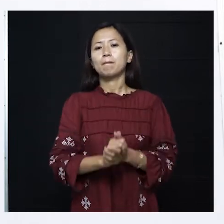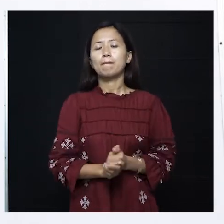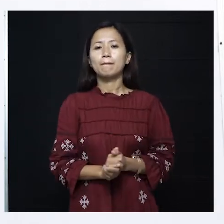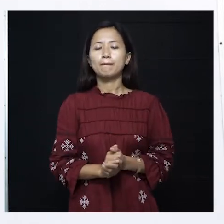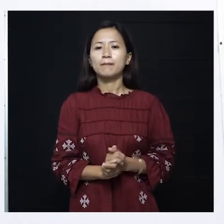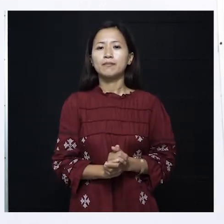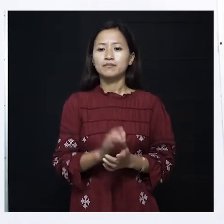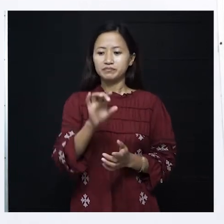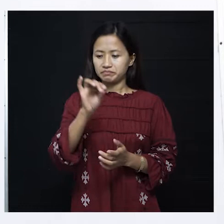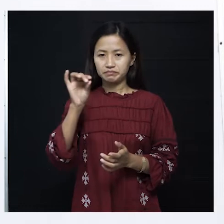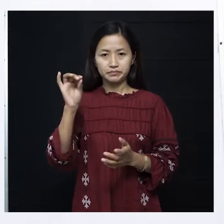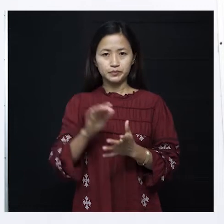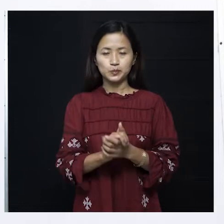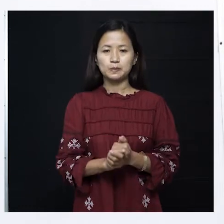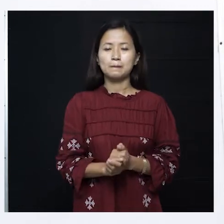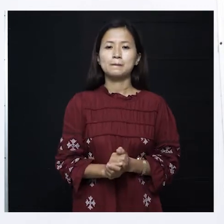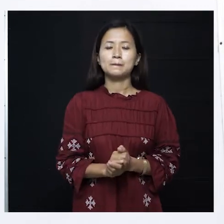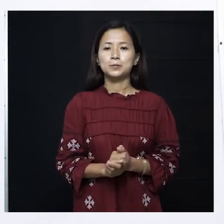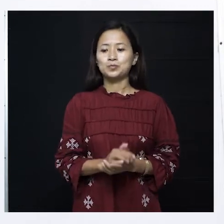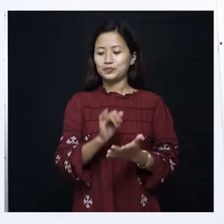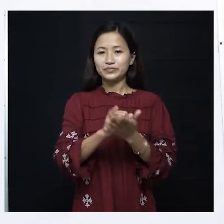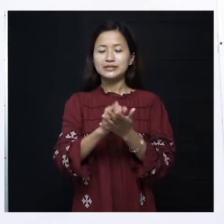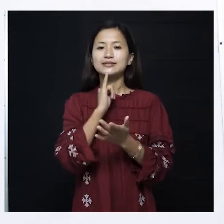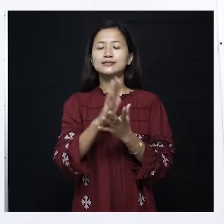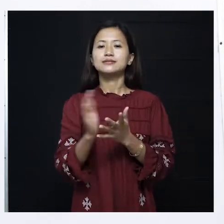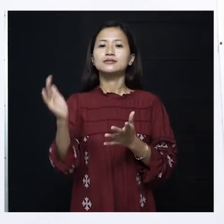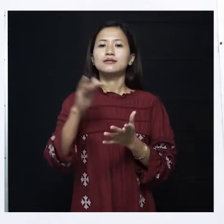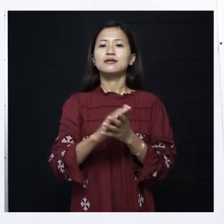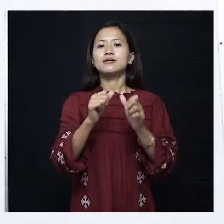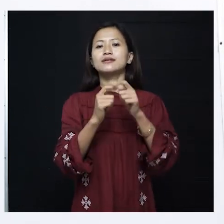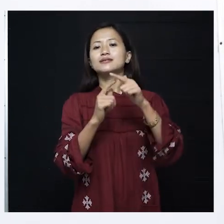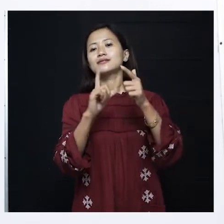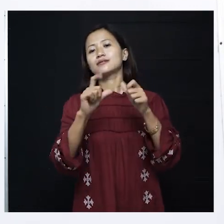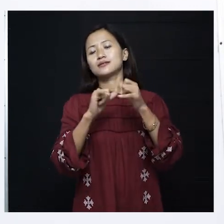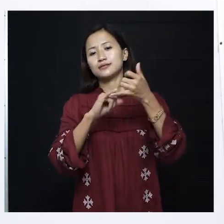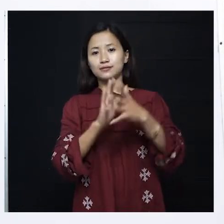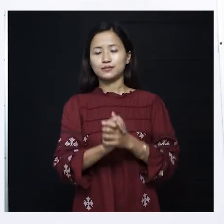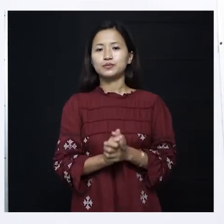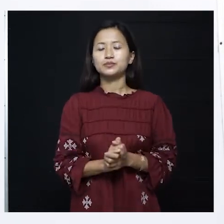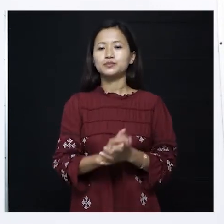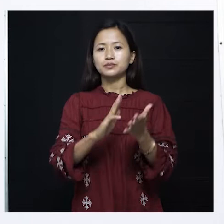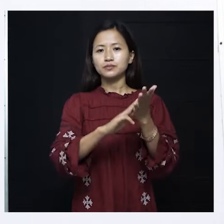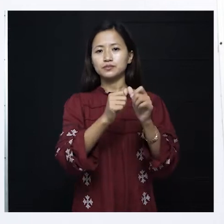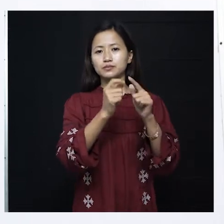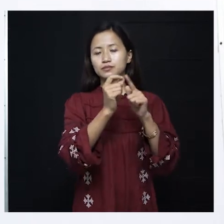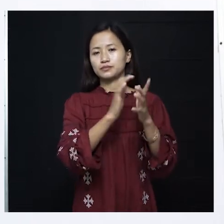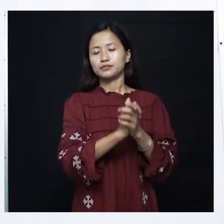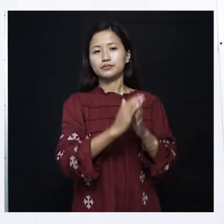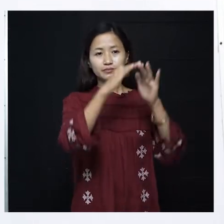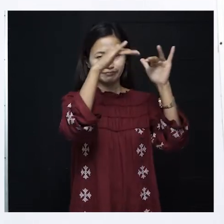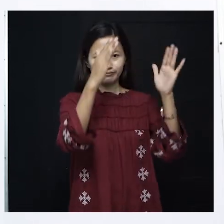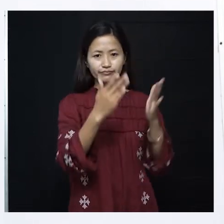of map collection. So that is called as an atlas, okay? So map means